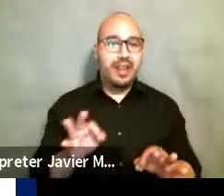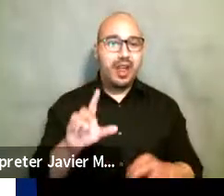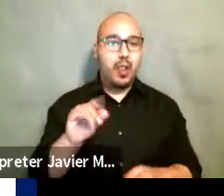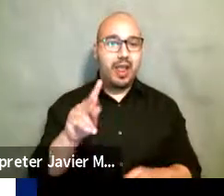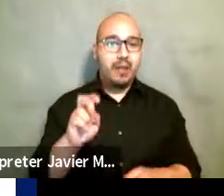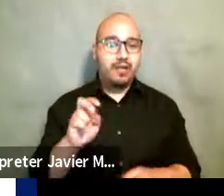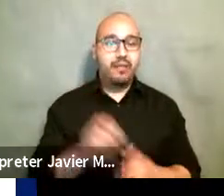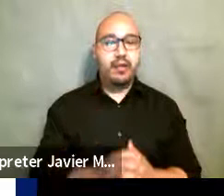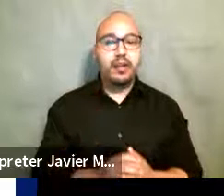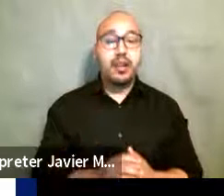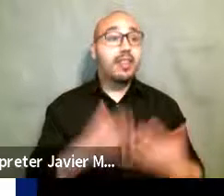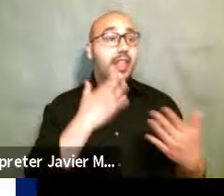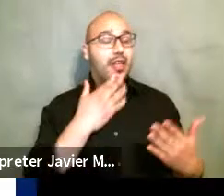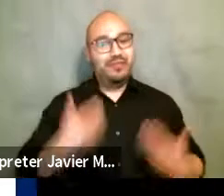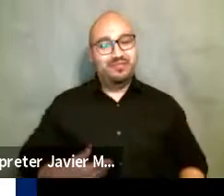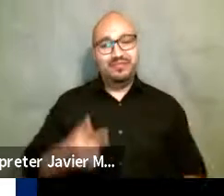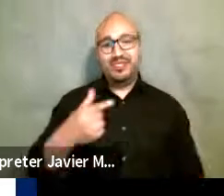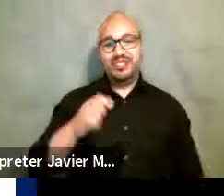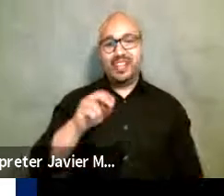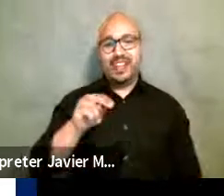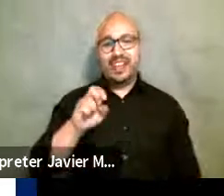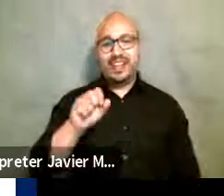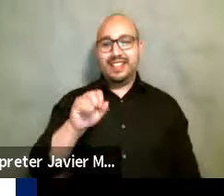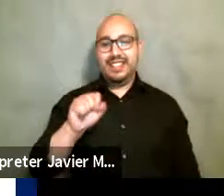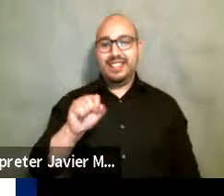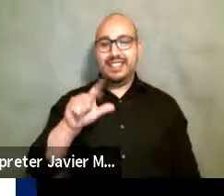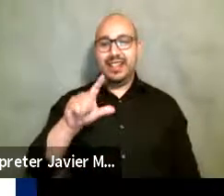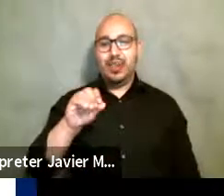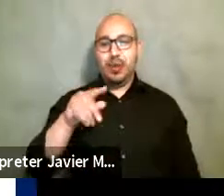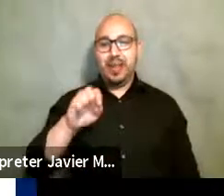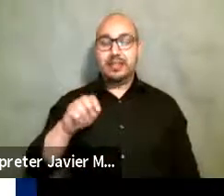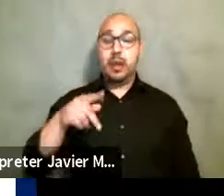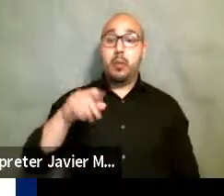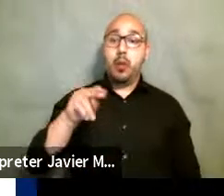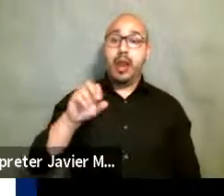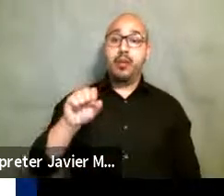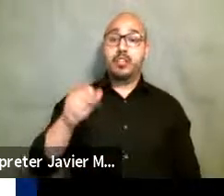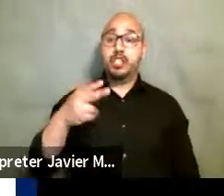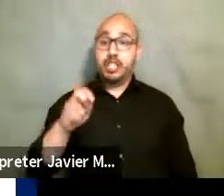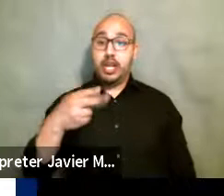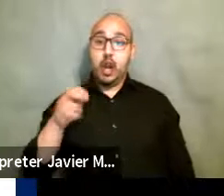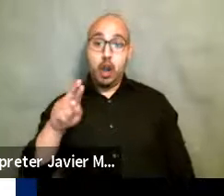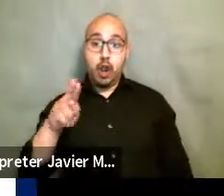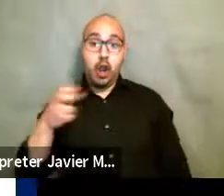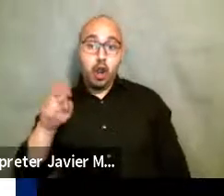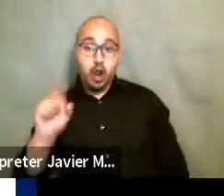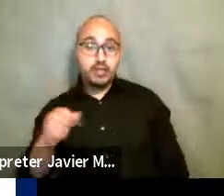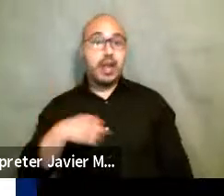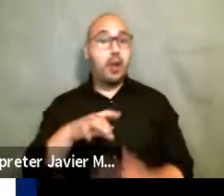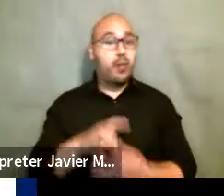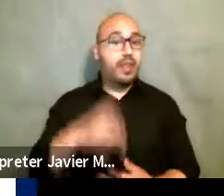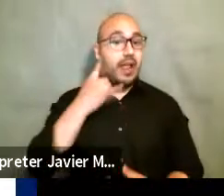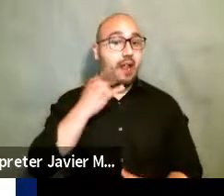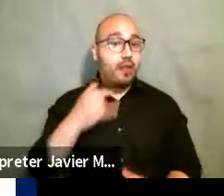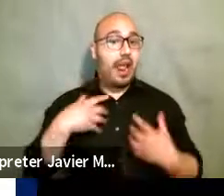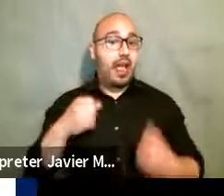you. Yeah, so my name is Genesis Lopez. My pronouns are she, her, hers, and I am with the California Health Collaborative Lock It